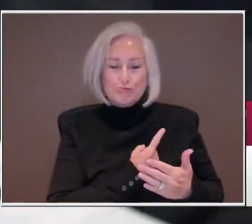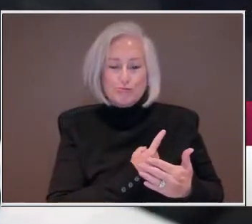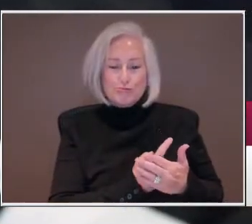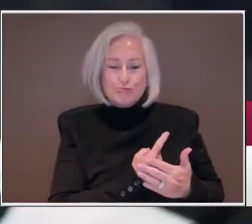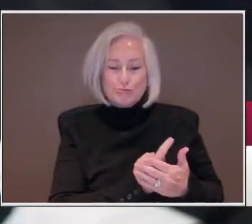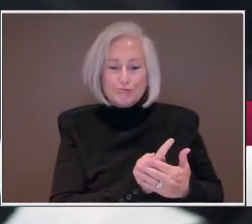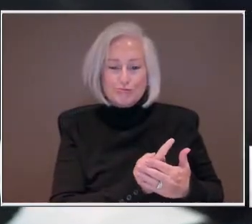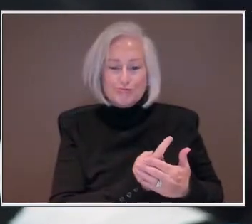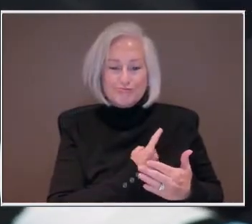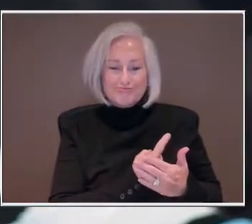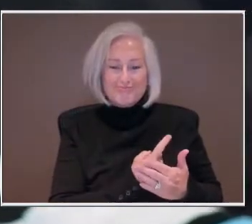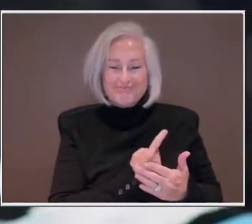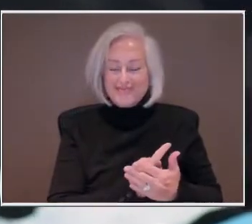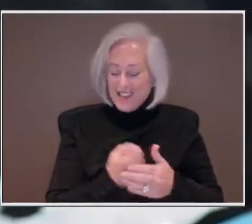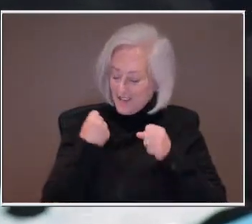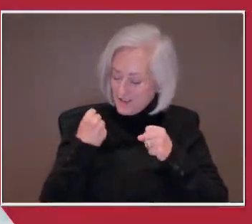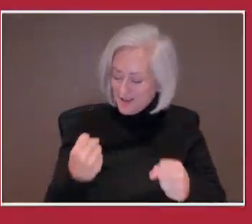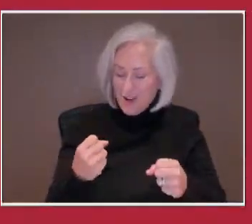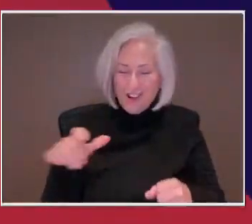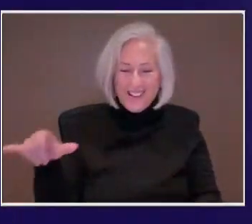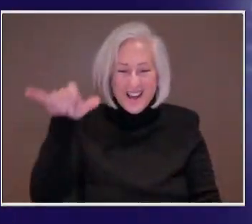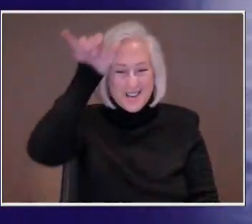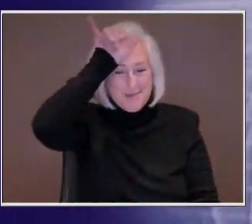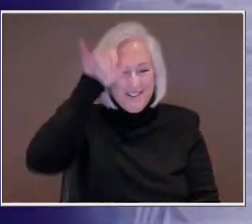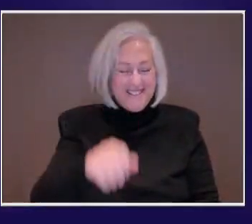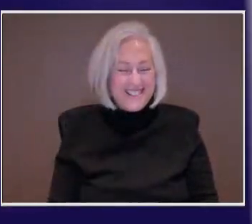Strong as a bull. That's right, baby, yeah.